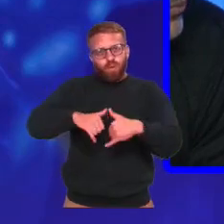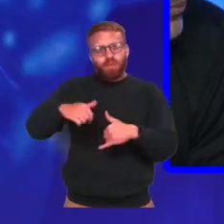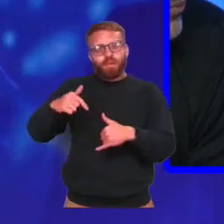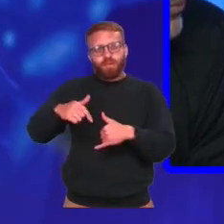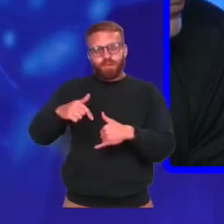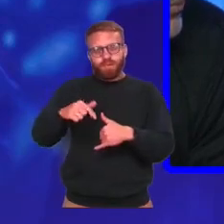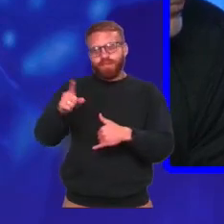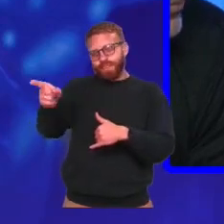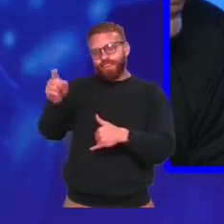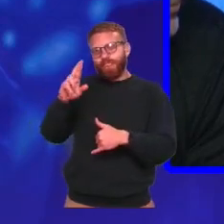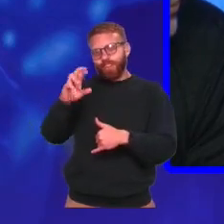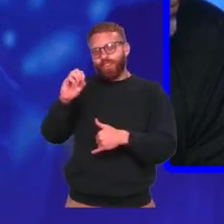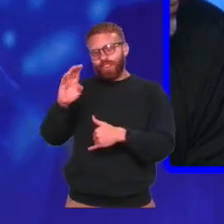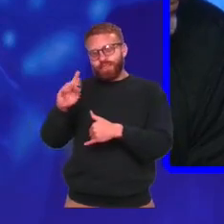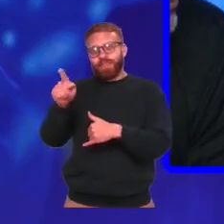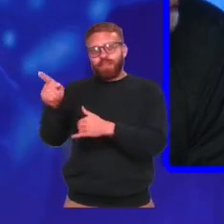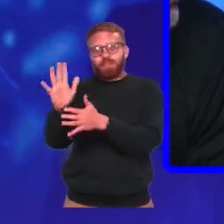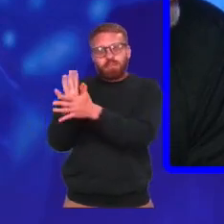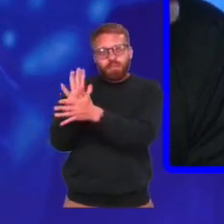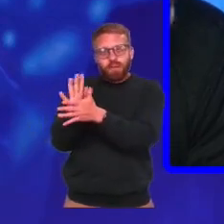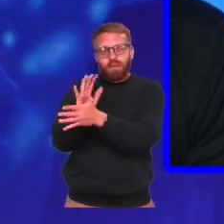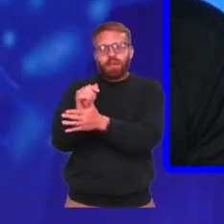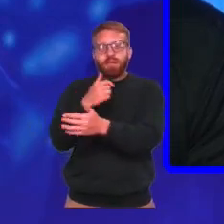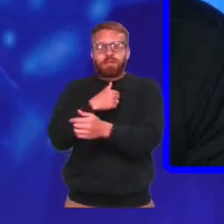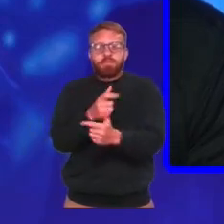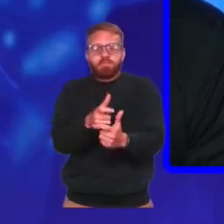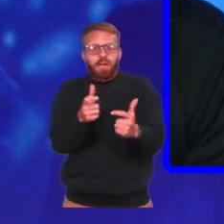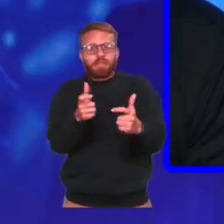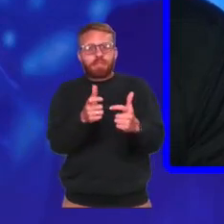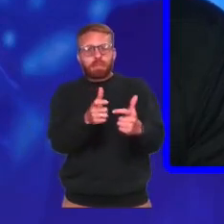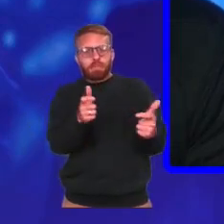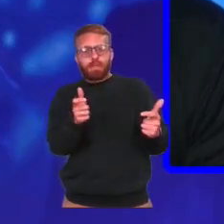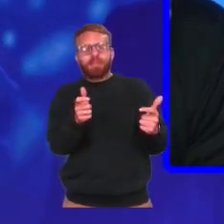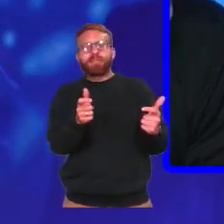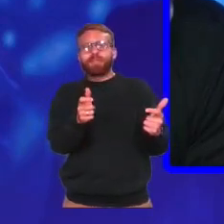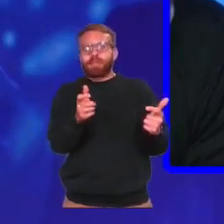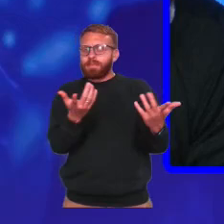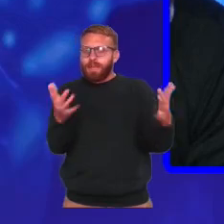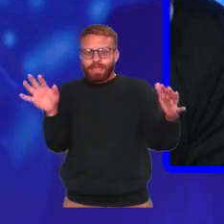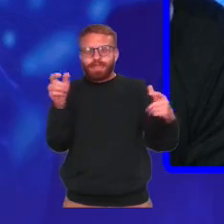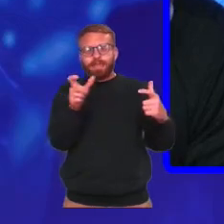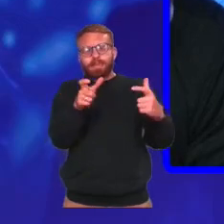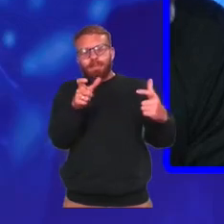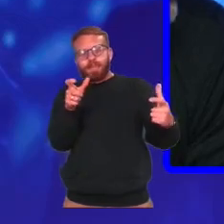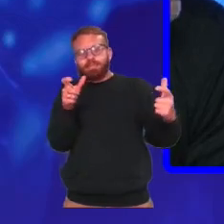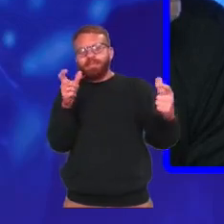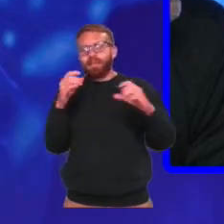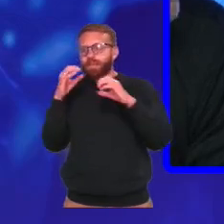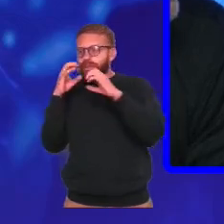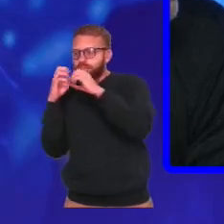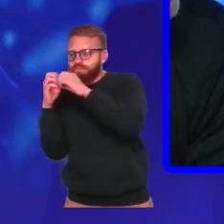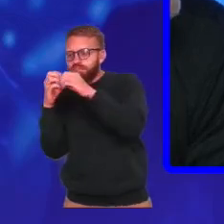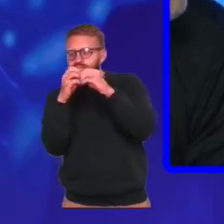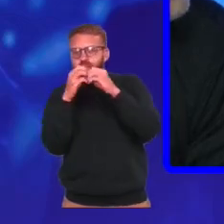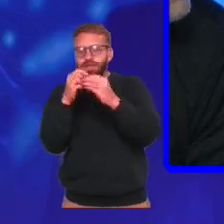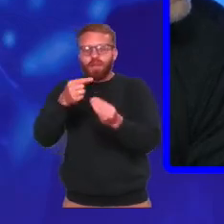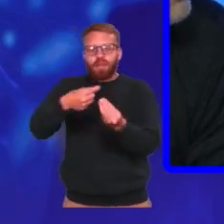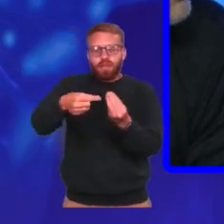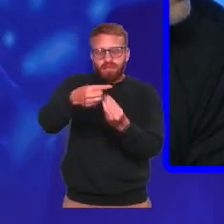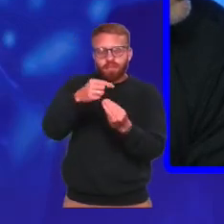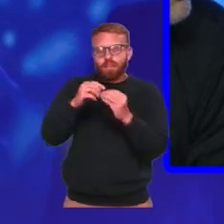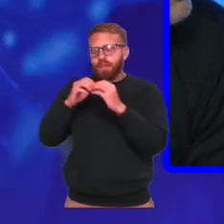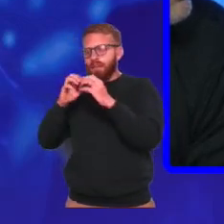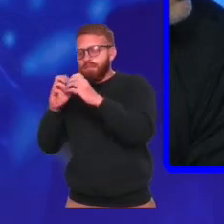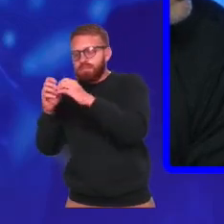more diverse. We're looking also even to extend it to as far as co-development, doing design, doing extra work in some of our games.